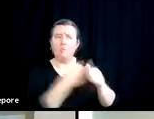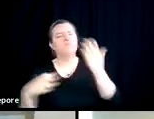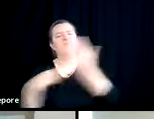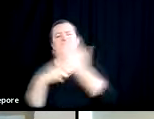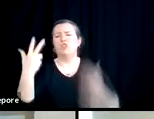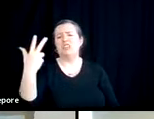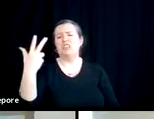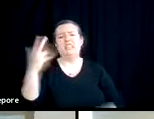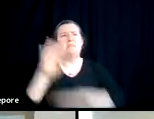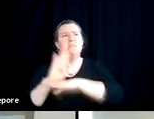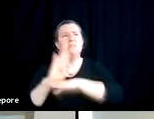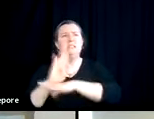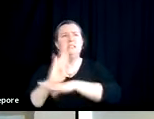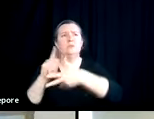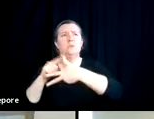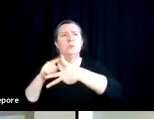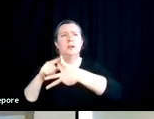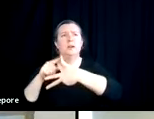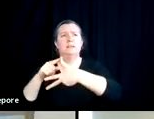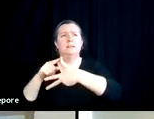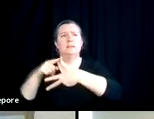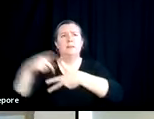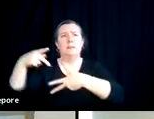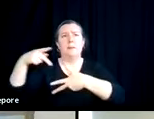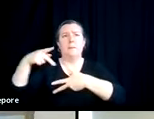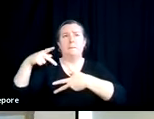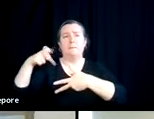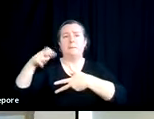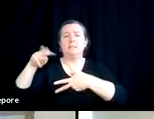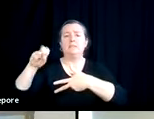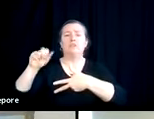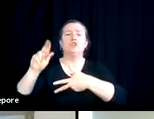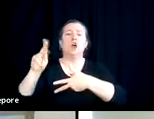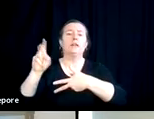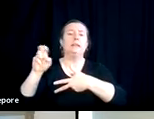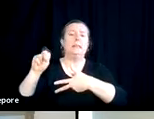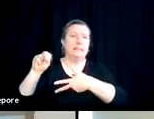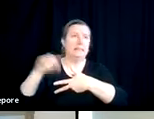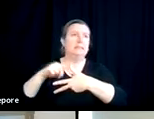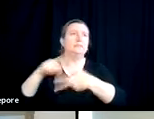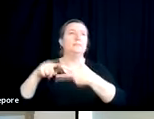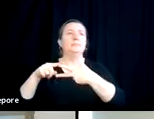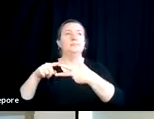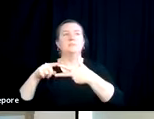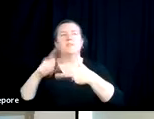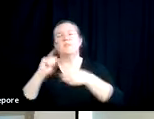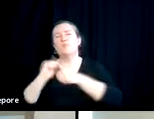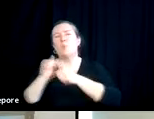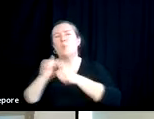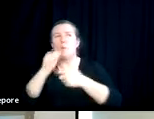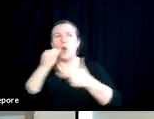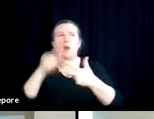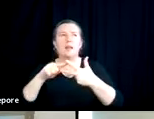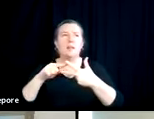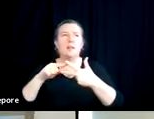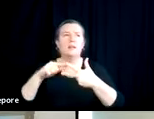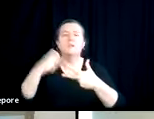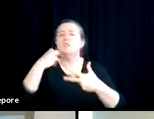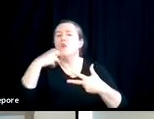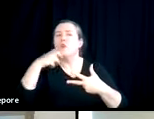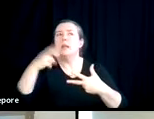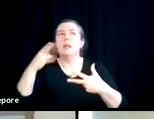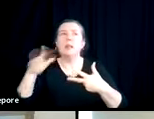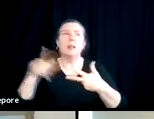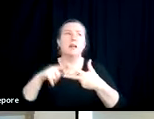in Pennsauken, which was cited, Kaminsky Sports Bar and Restaurant in Cherry Hill, and Fat Albert's Billiards in Somerdale.